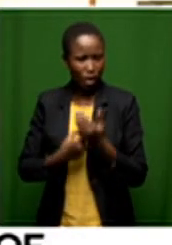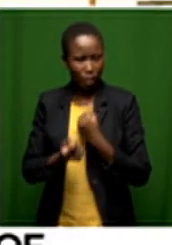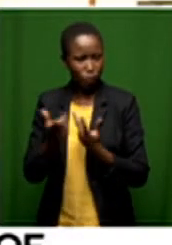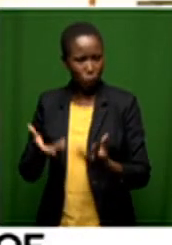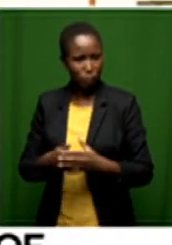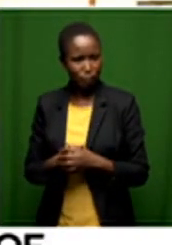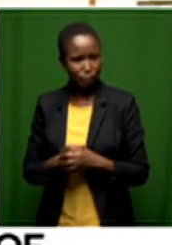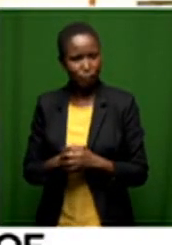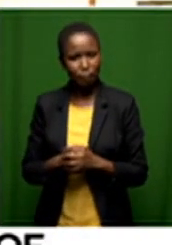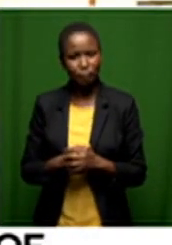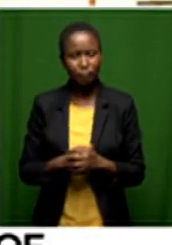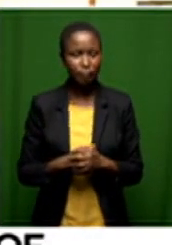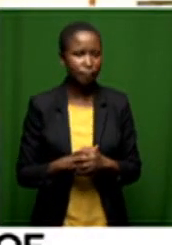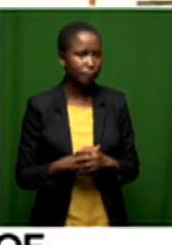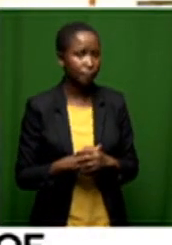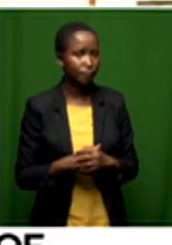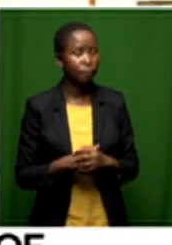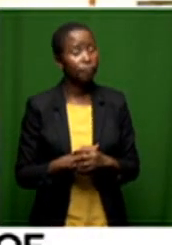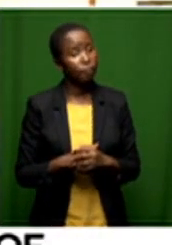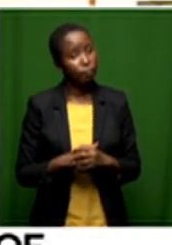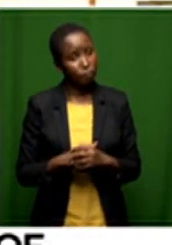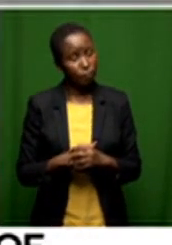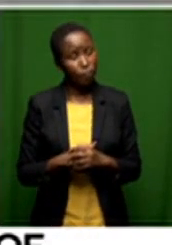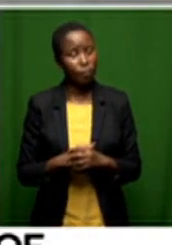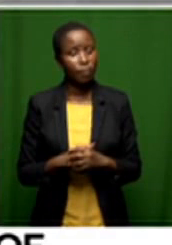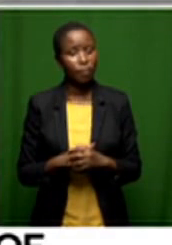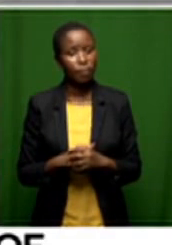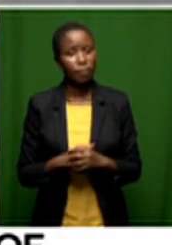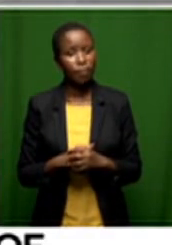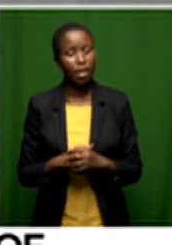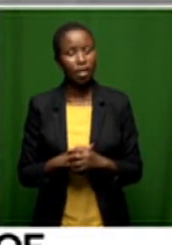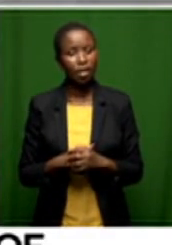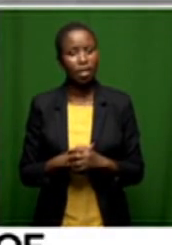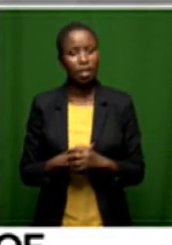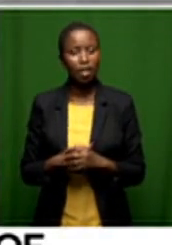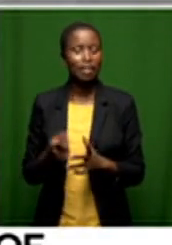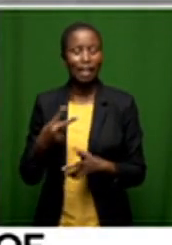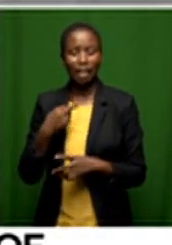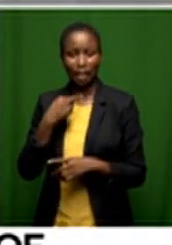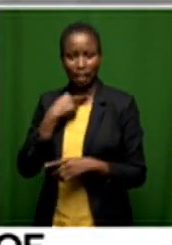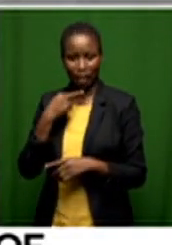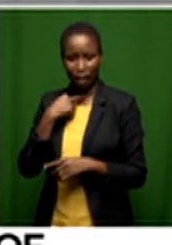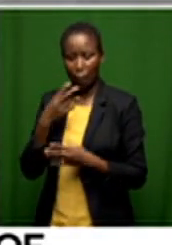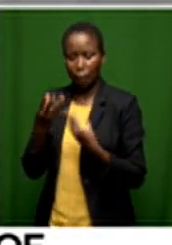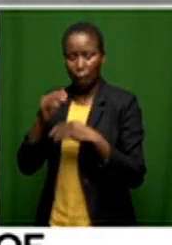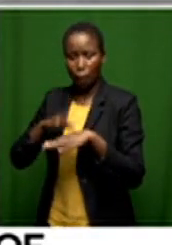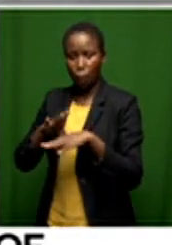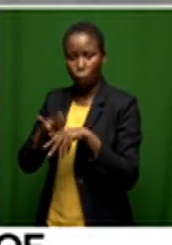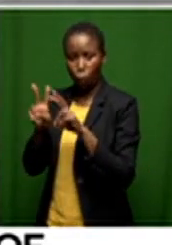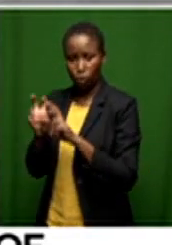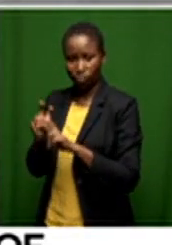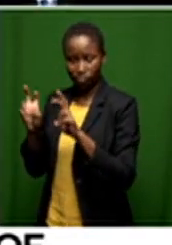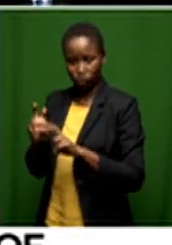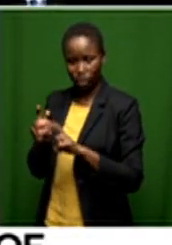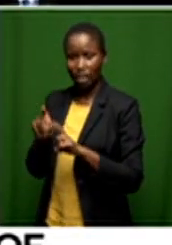this? Well, the ability to generate has really been the energy availability factor